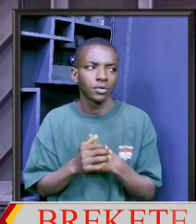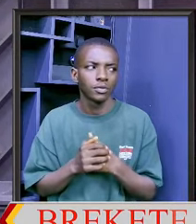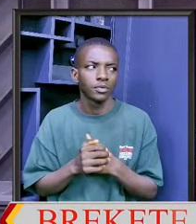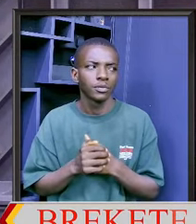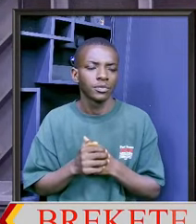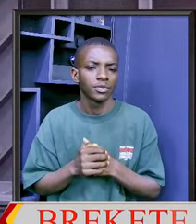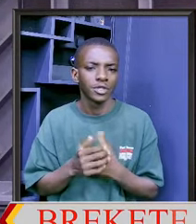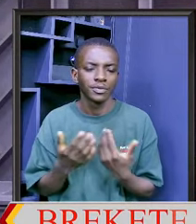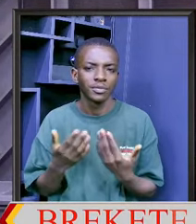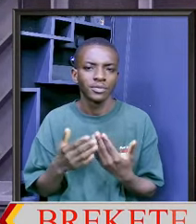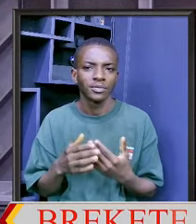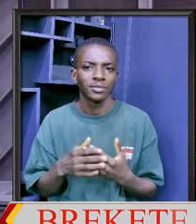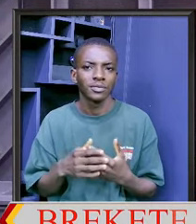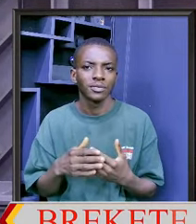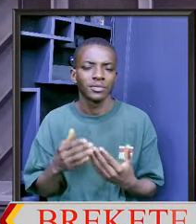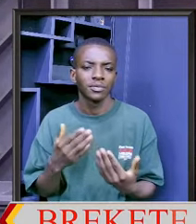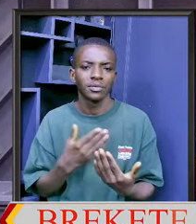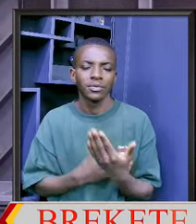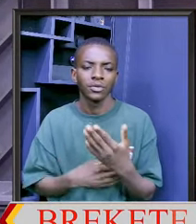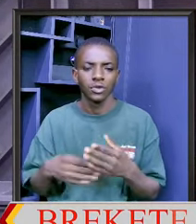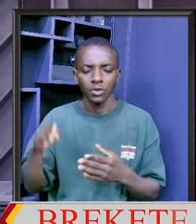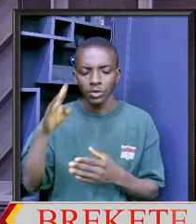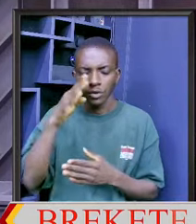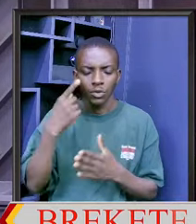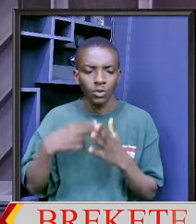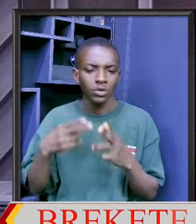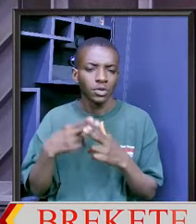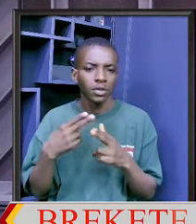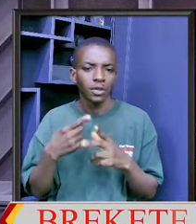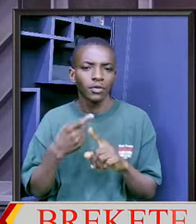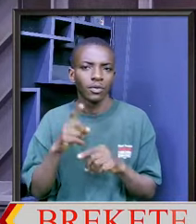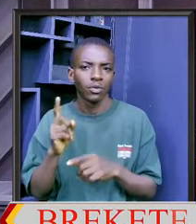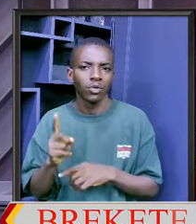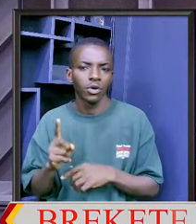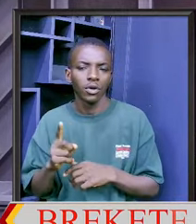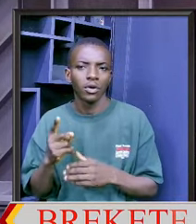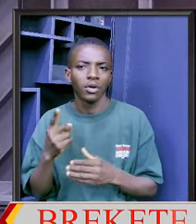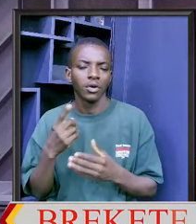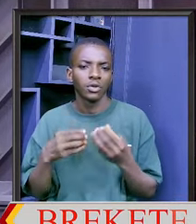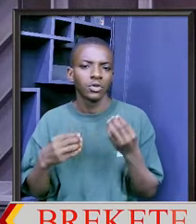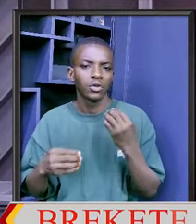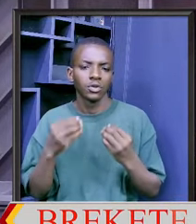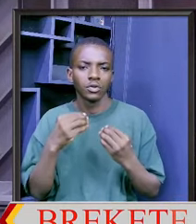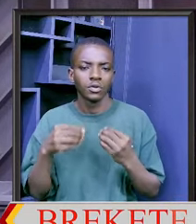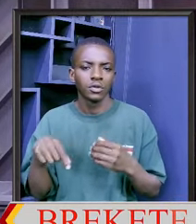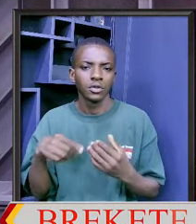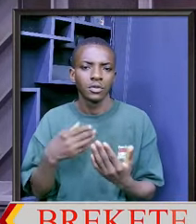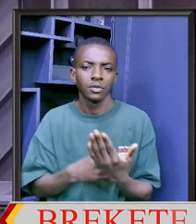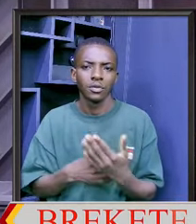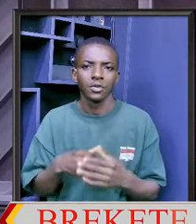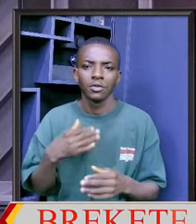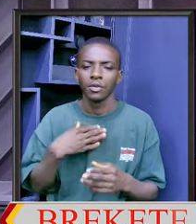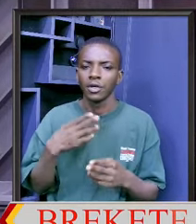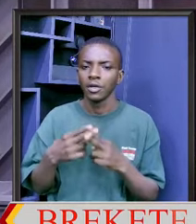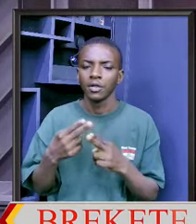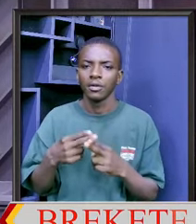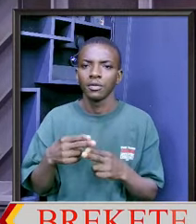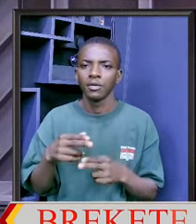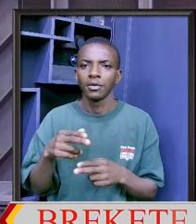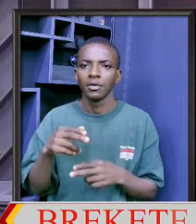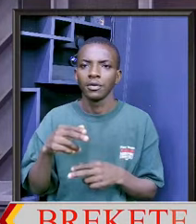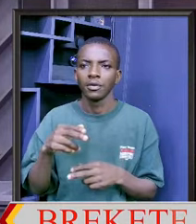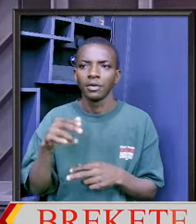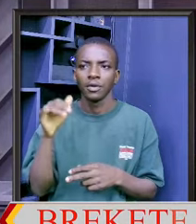Hello, good morning. Good morning, sir. What is your name? Where are you from? What is your contributor? My name is